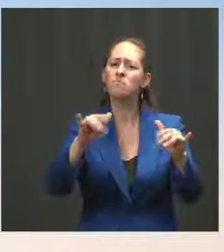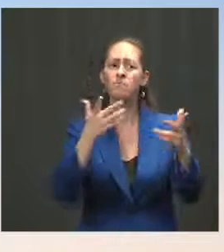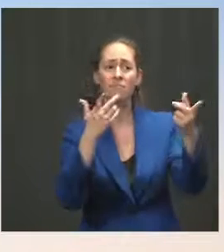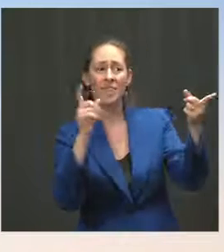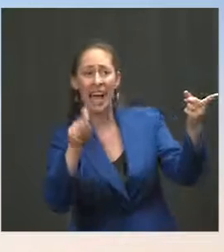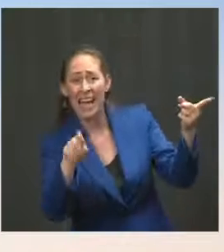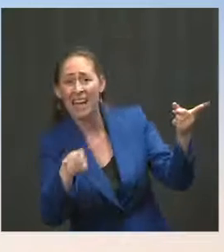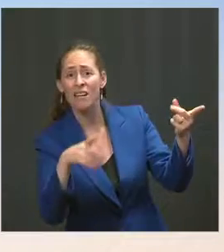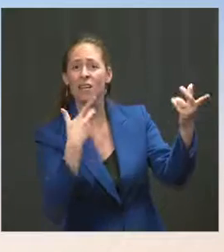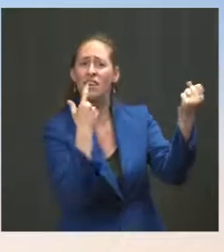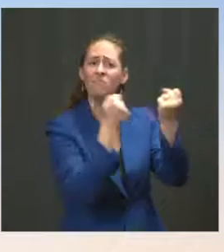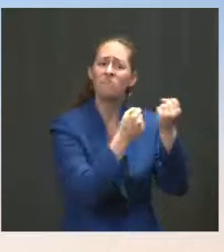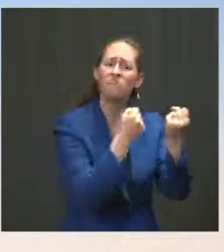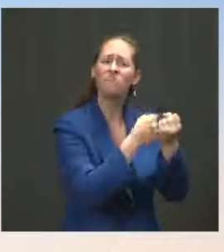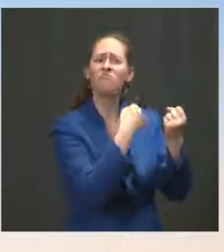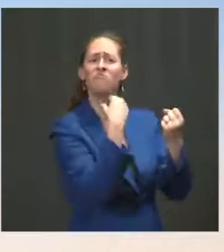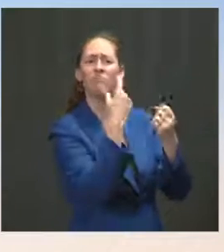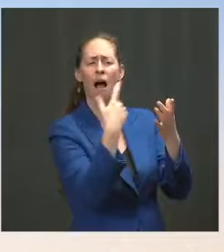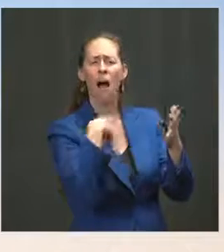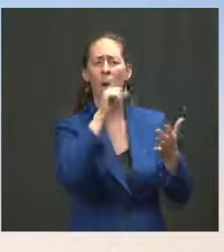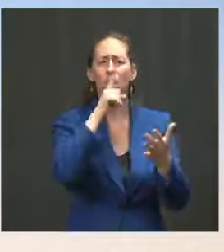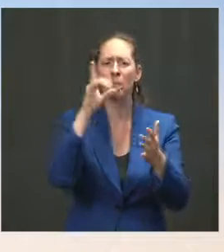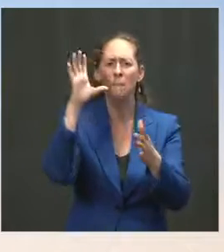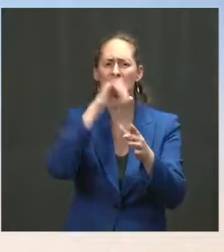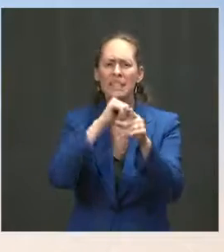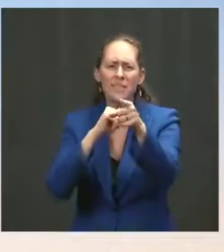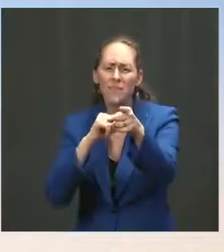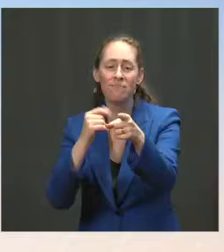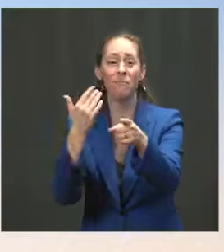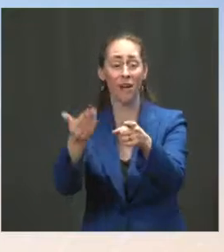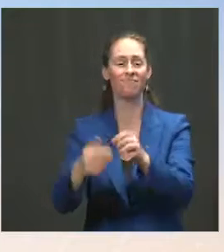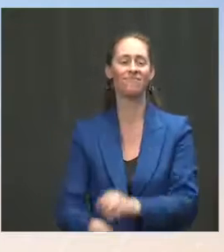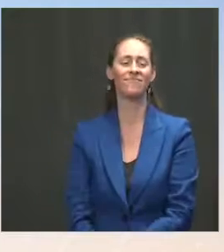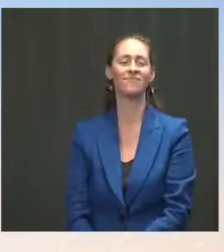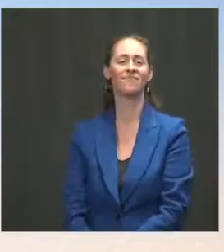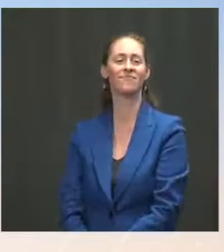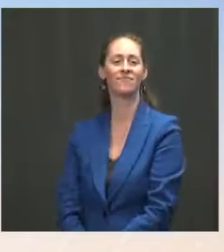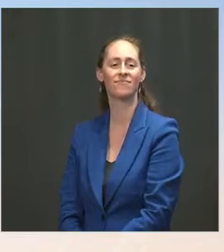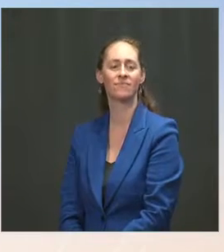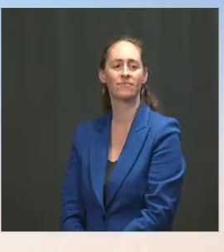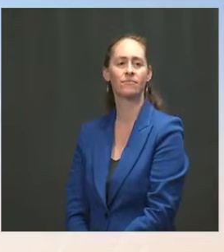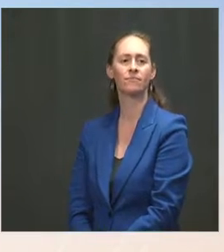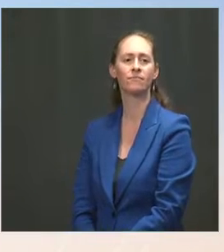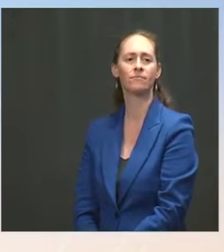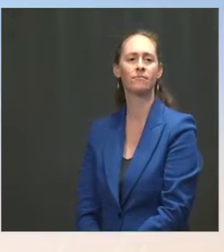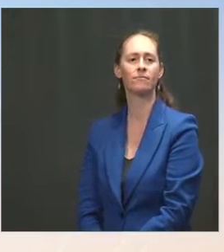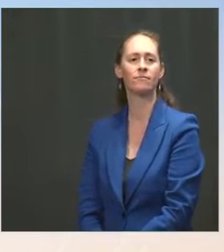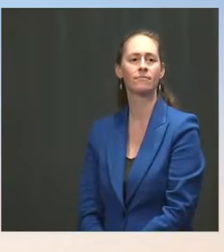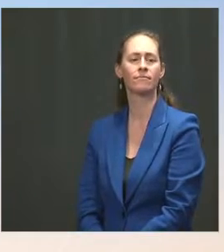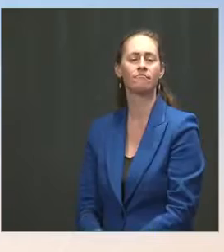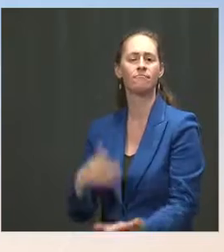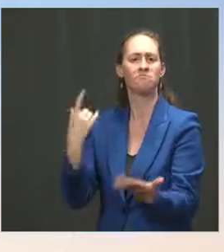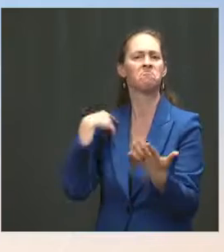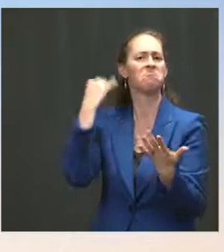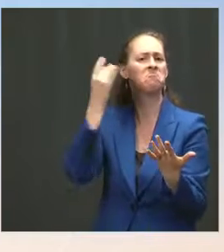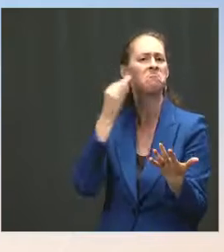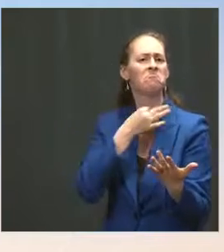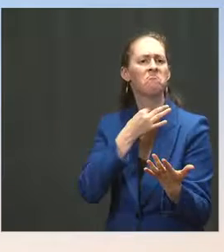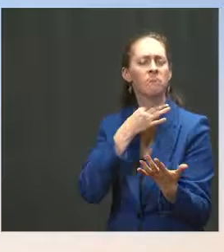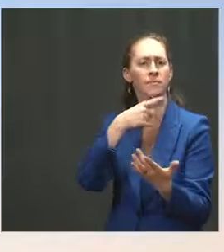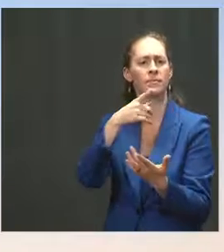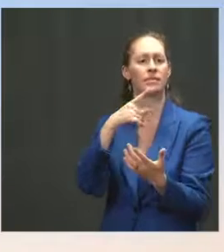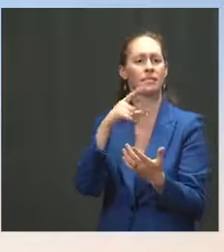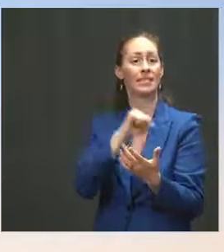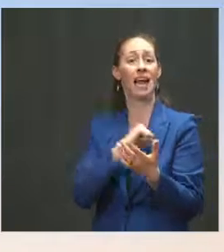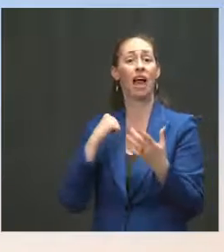I didn't mean to skip you. Go ahead. No, you're fine. Back to the Senate, which recessed without taking any significant action on voting rights.